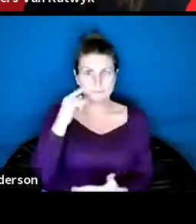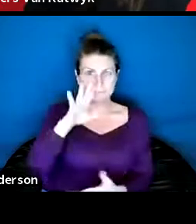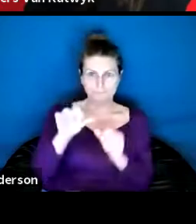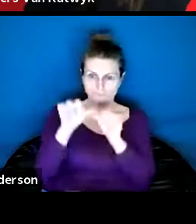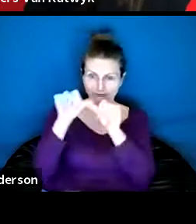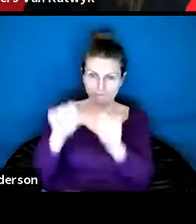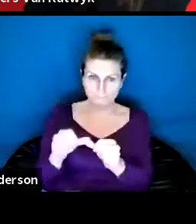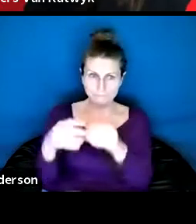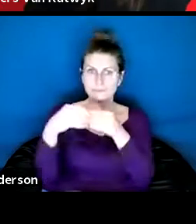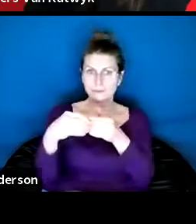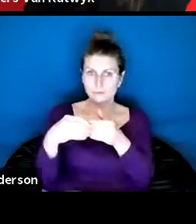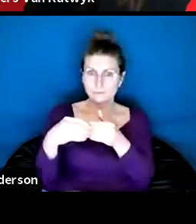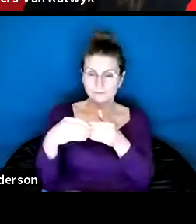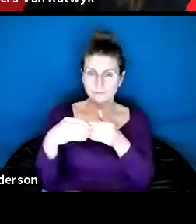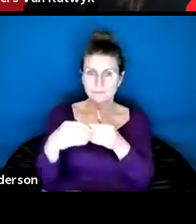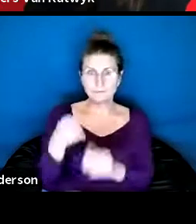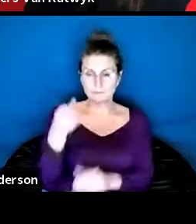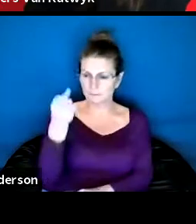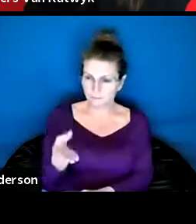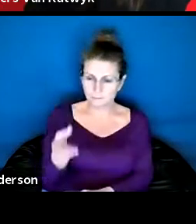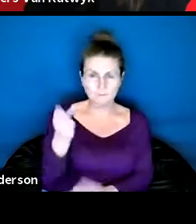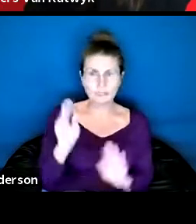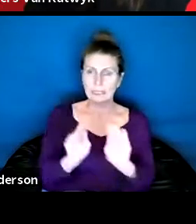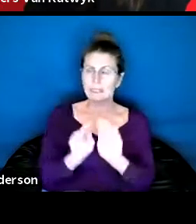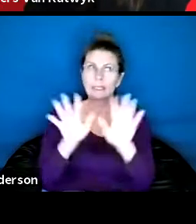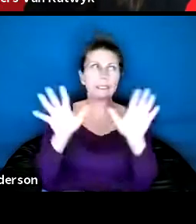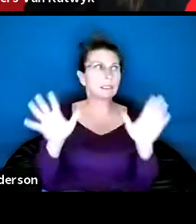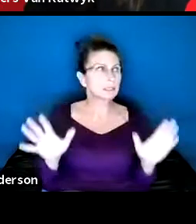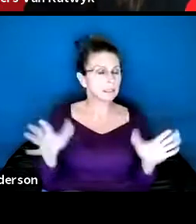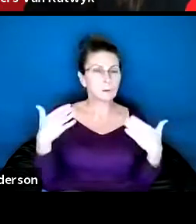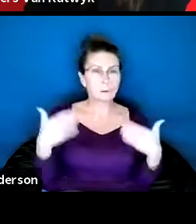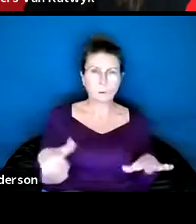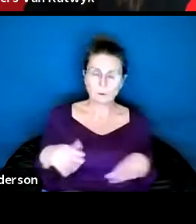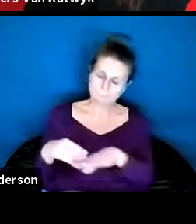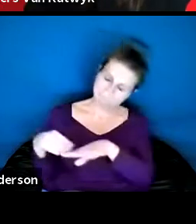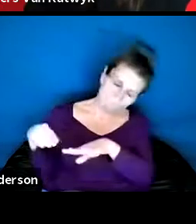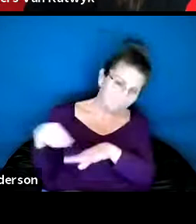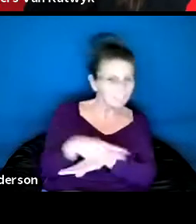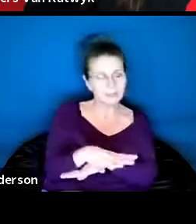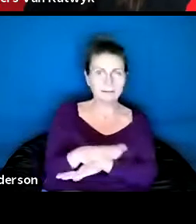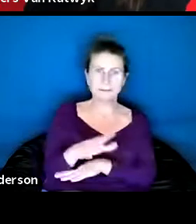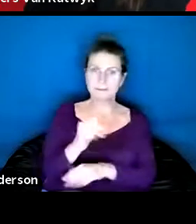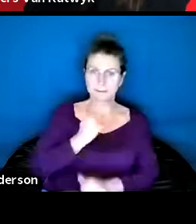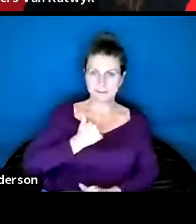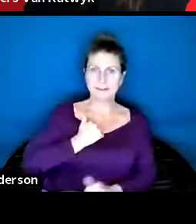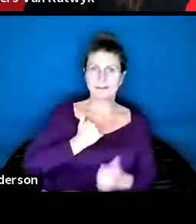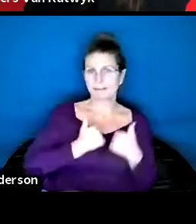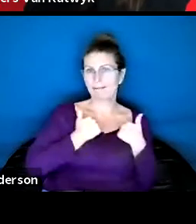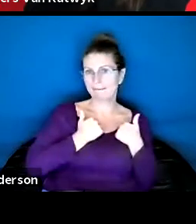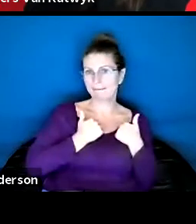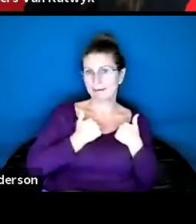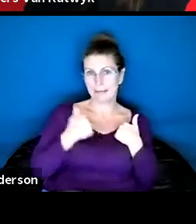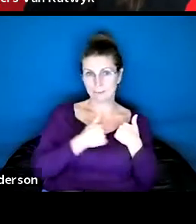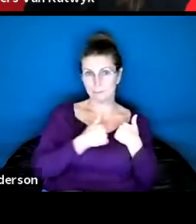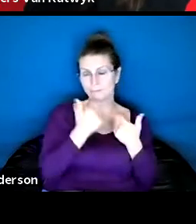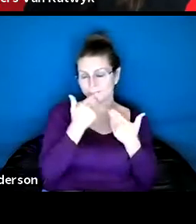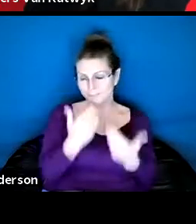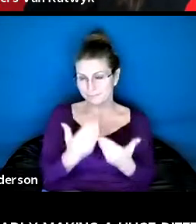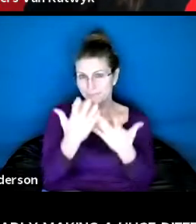leadership. You're a person who is clearly making a huge difference in the lives of Canadians, and we thank you for that.